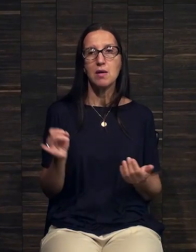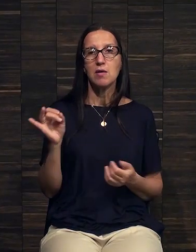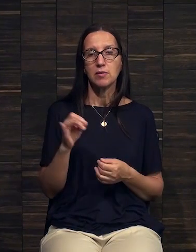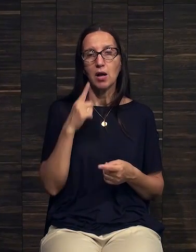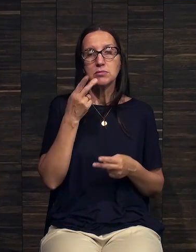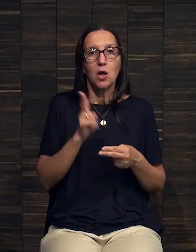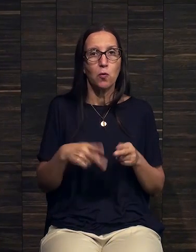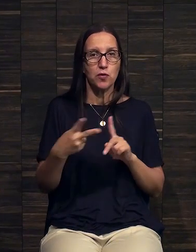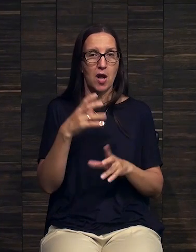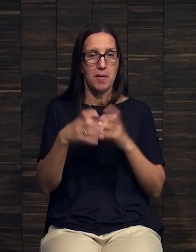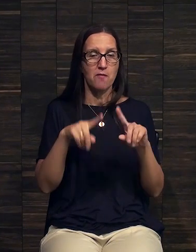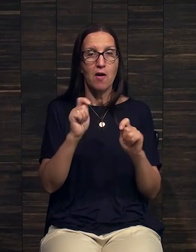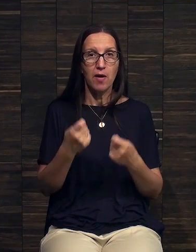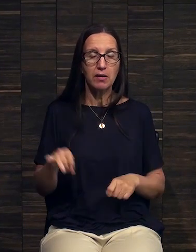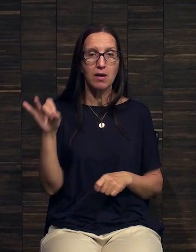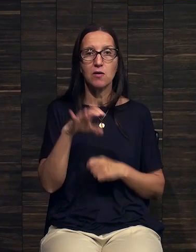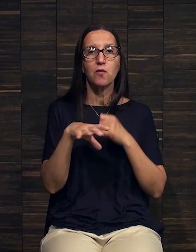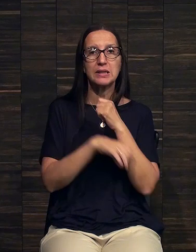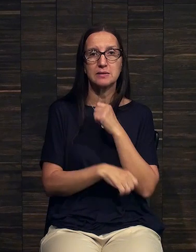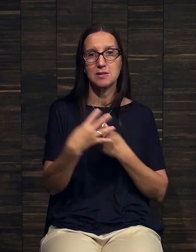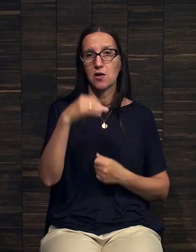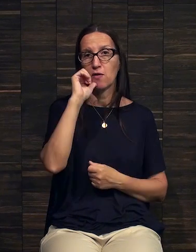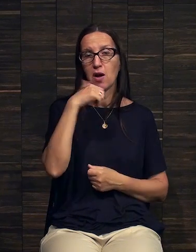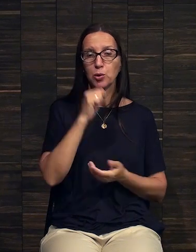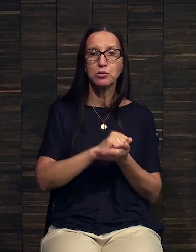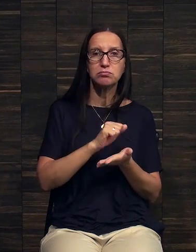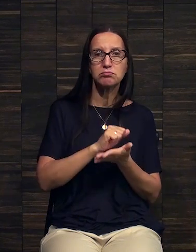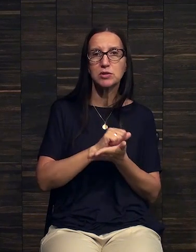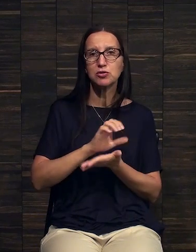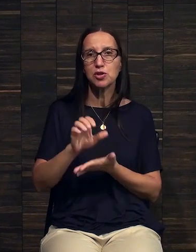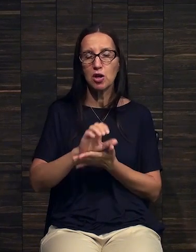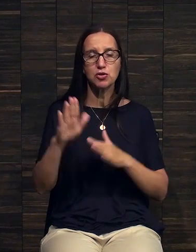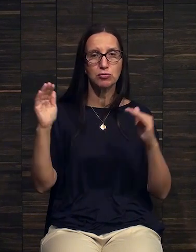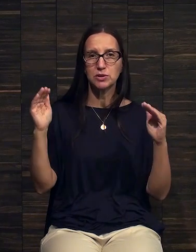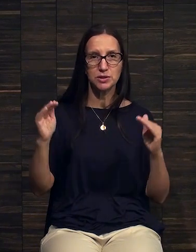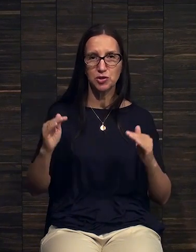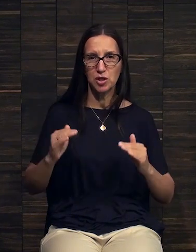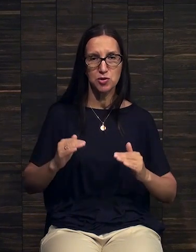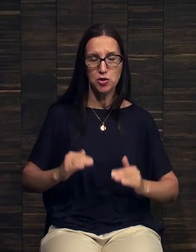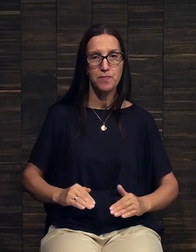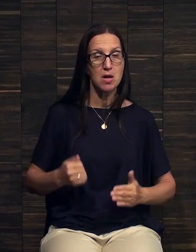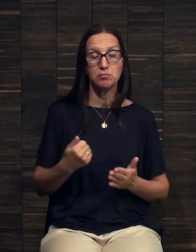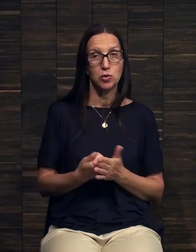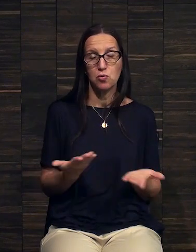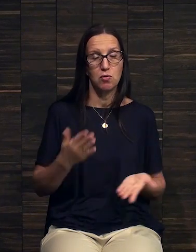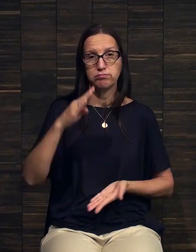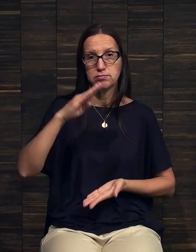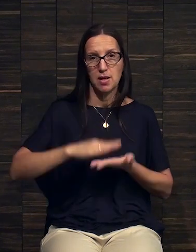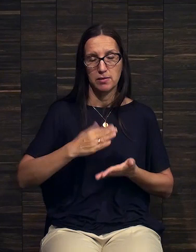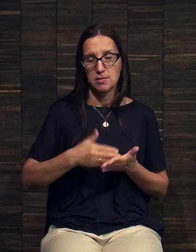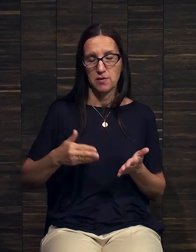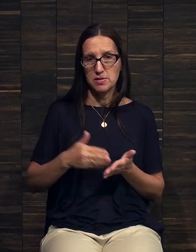it was believed as World War II was finished, and by the end of the 40s,